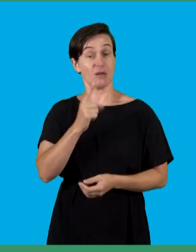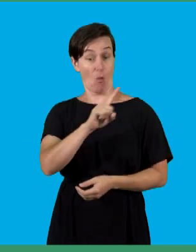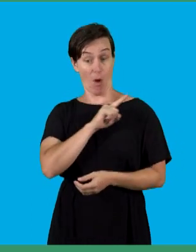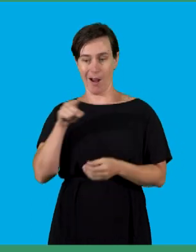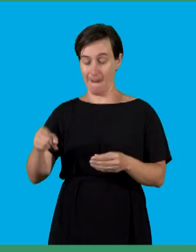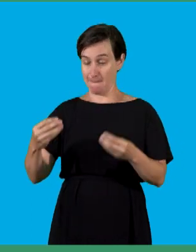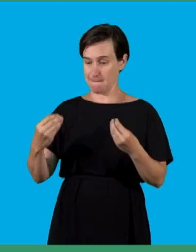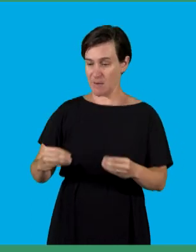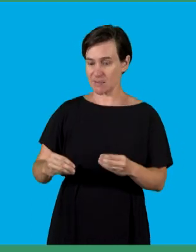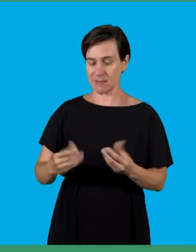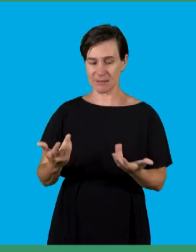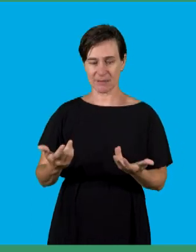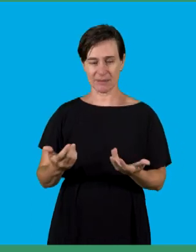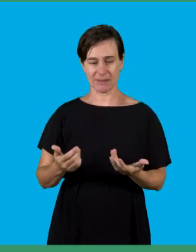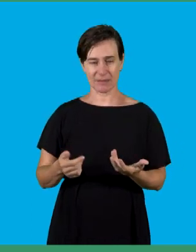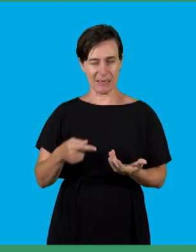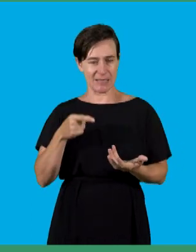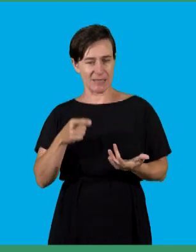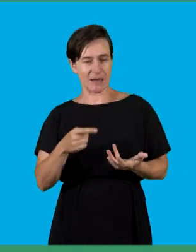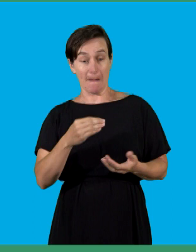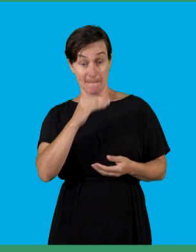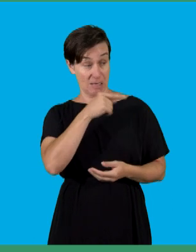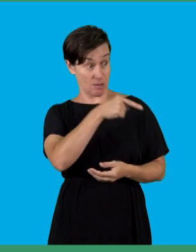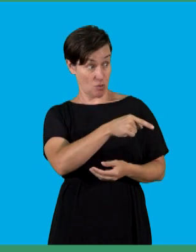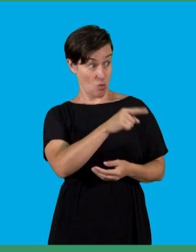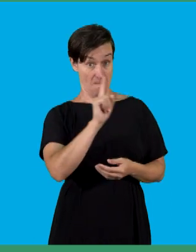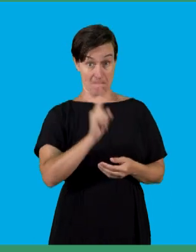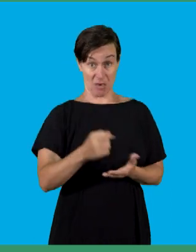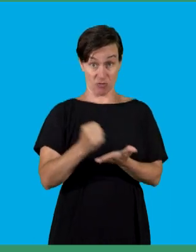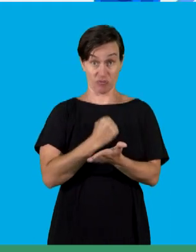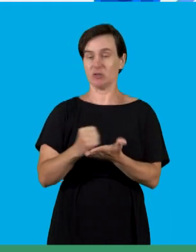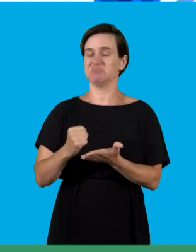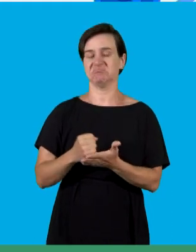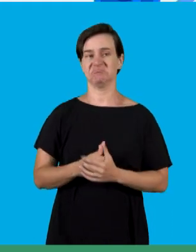that particular business does not need you as an entrepreneur to register it.